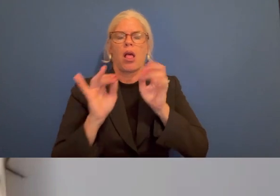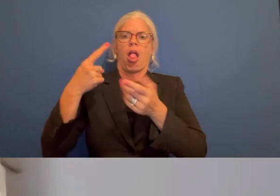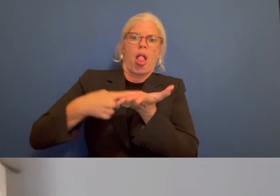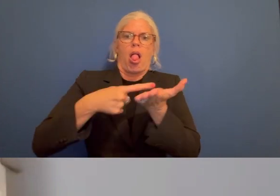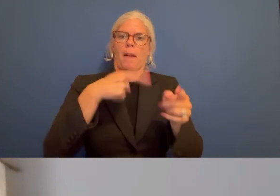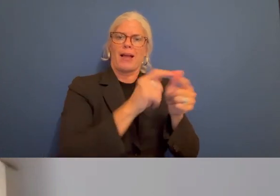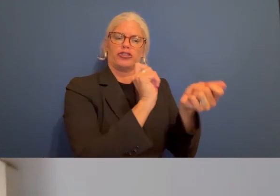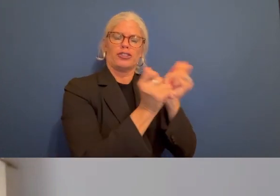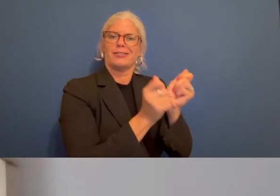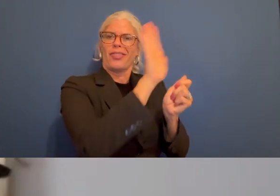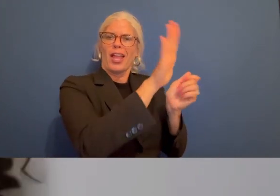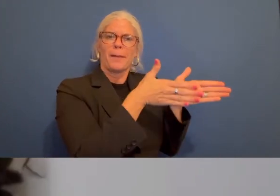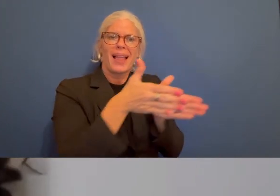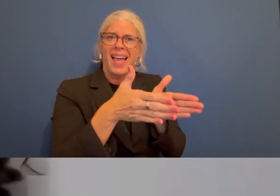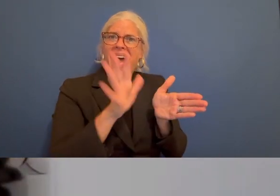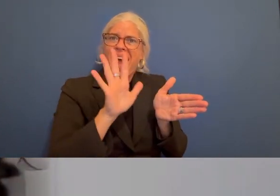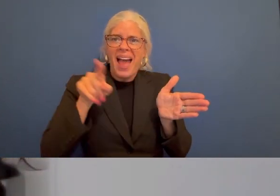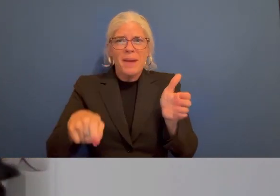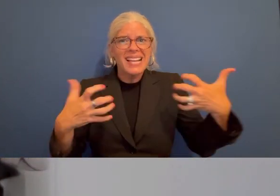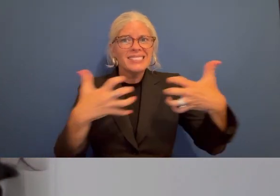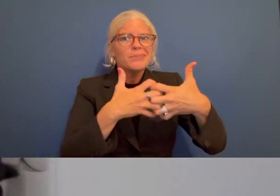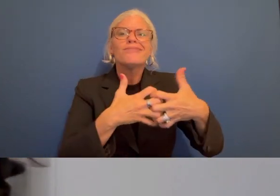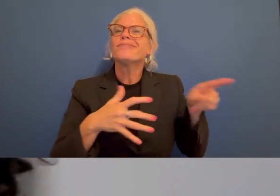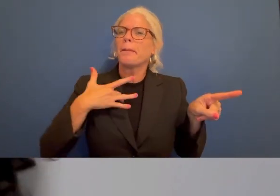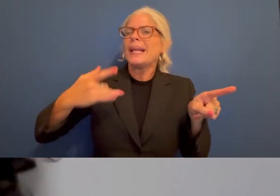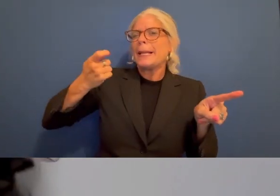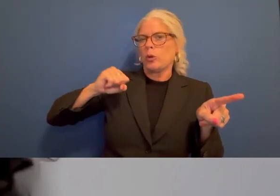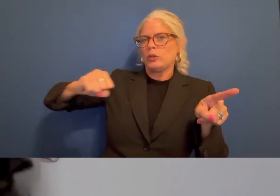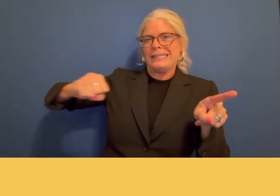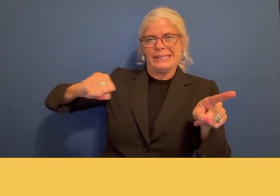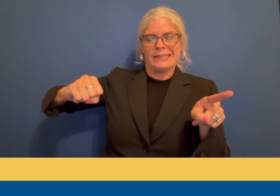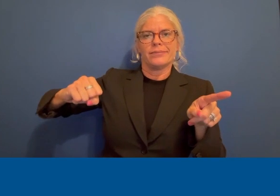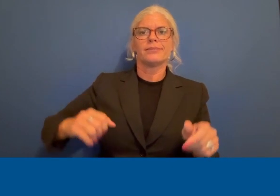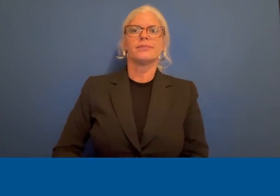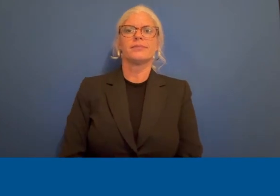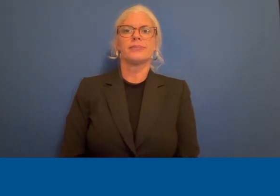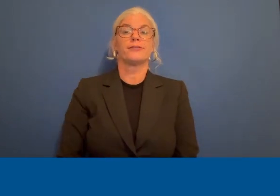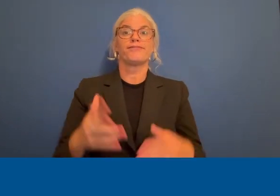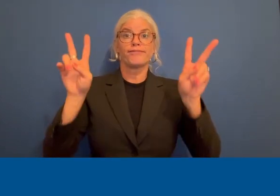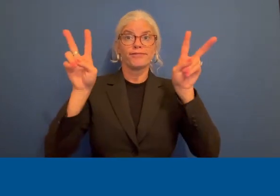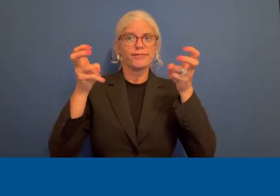are very resistant to change their plans, even for accessibility.